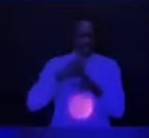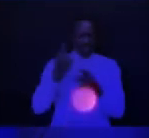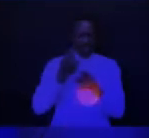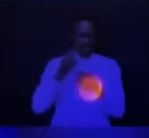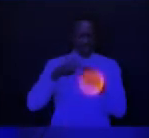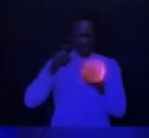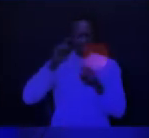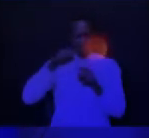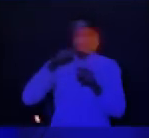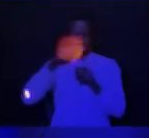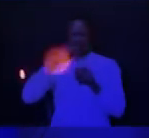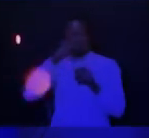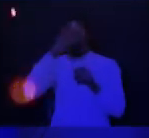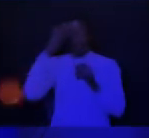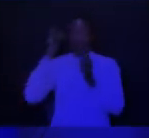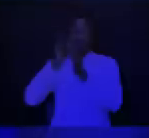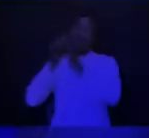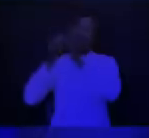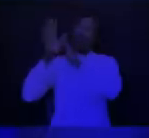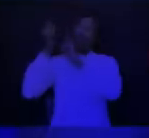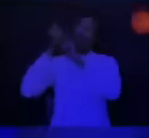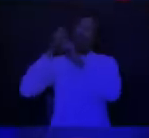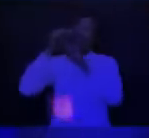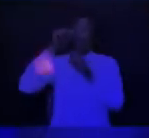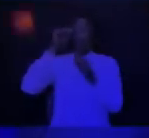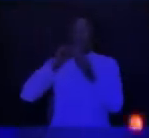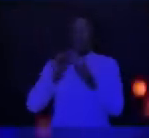The last verse in